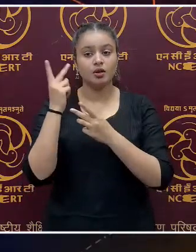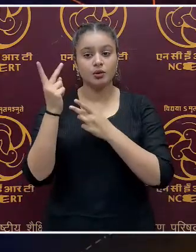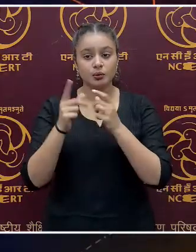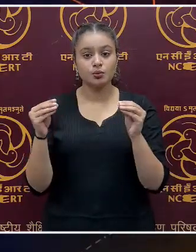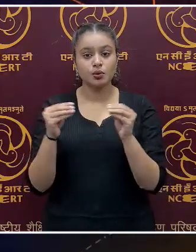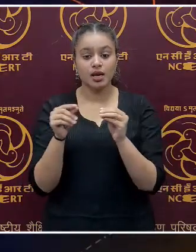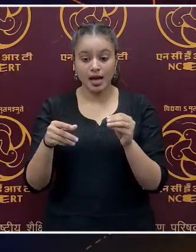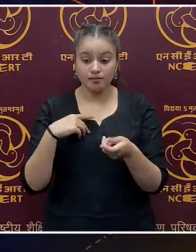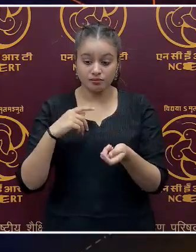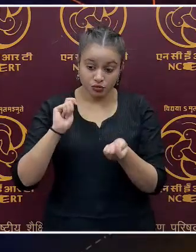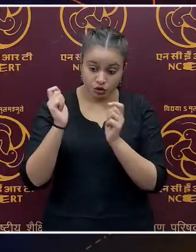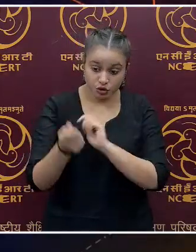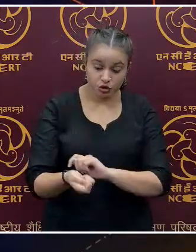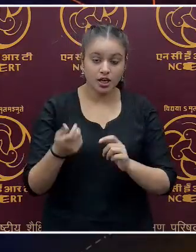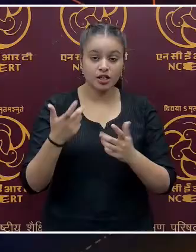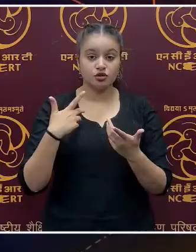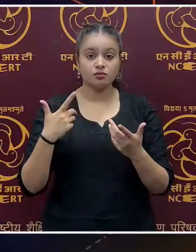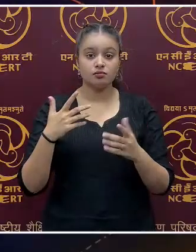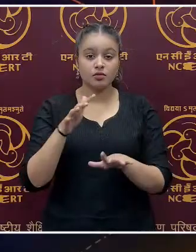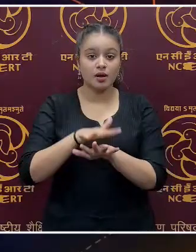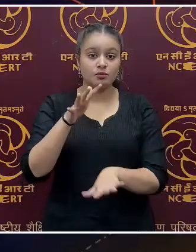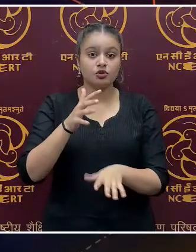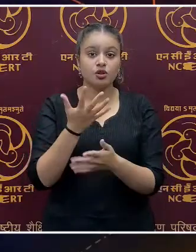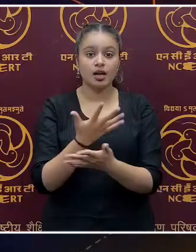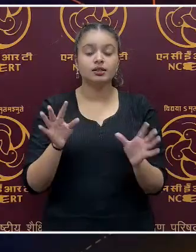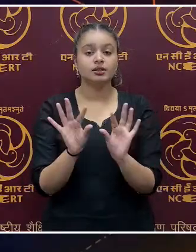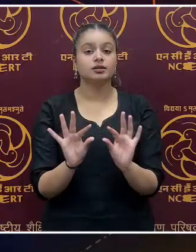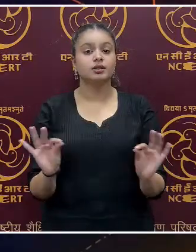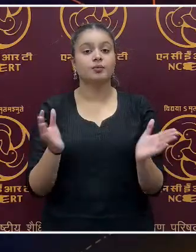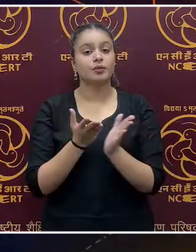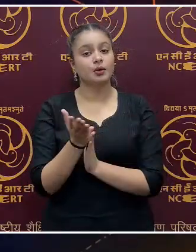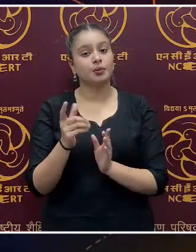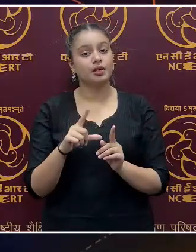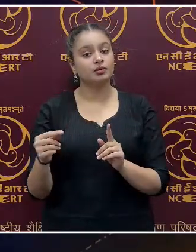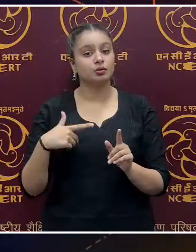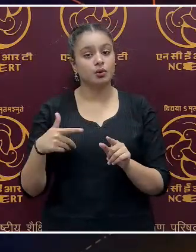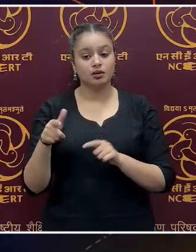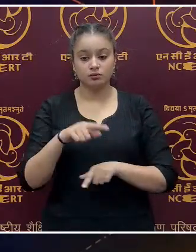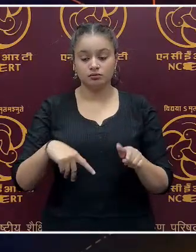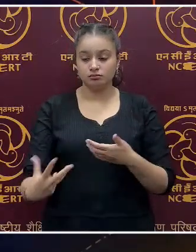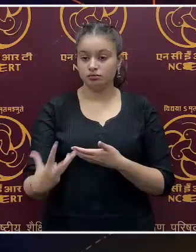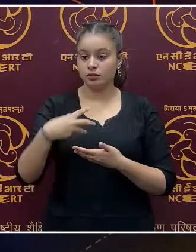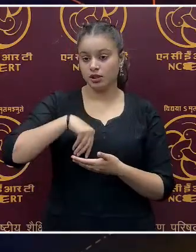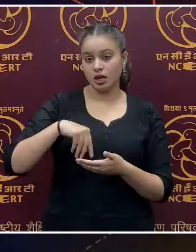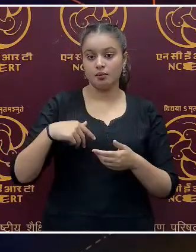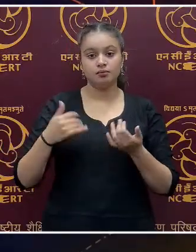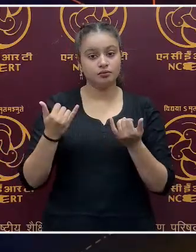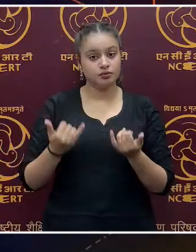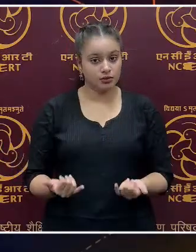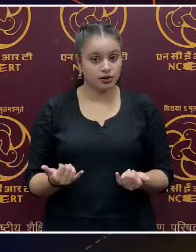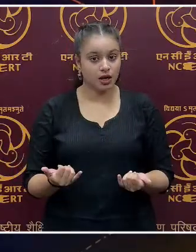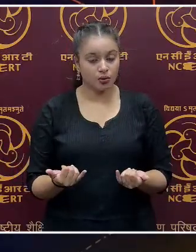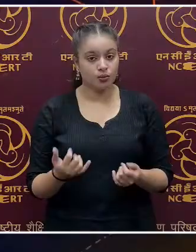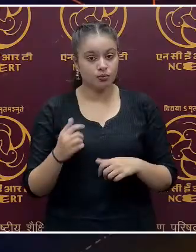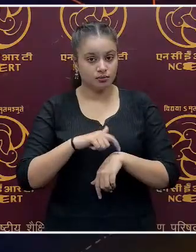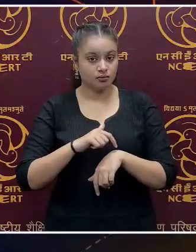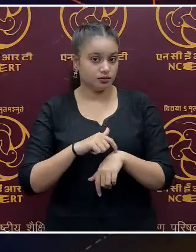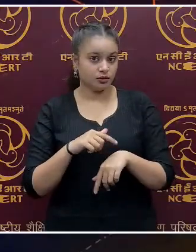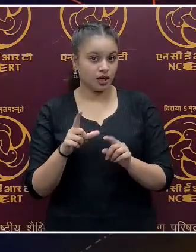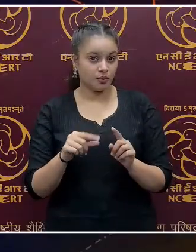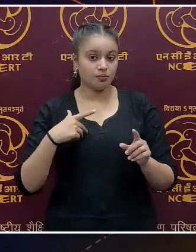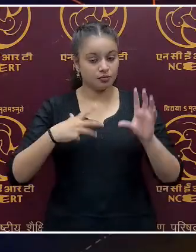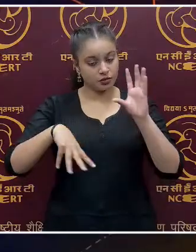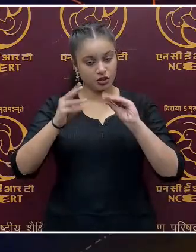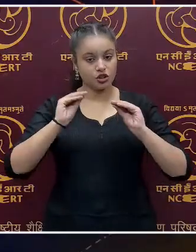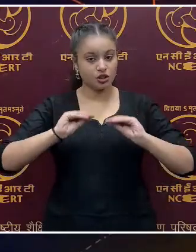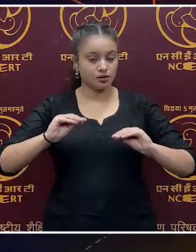to concrete sense. This is the main purpose. We could adapt these virtual labs in the teaching